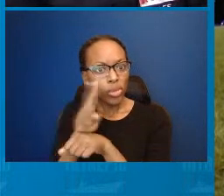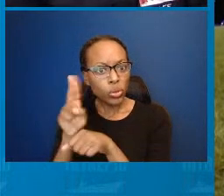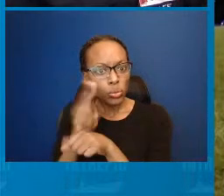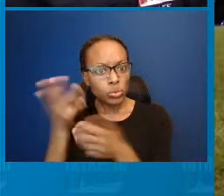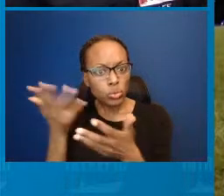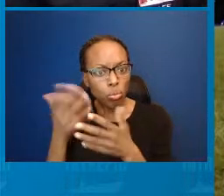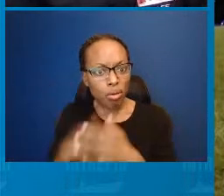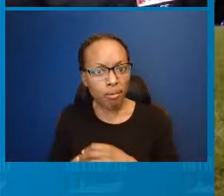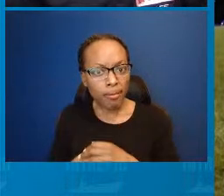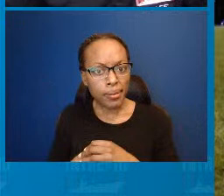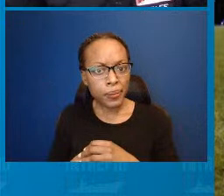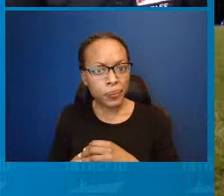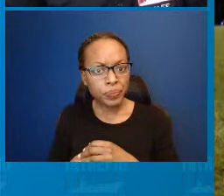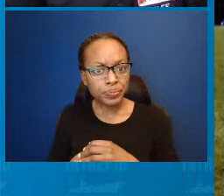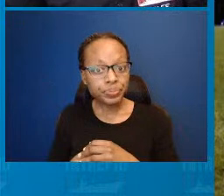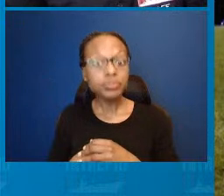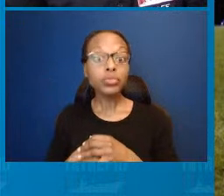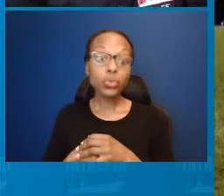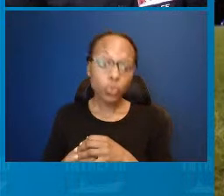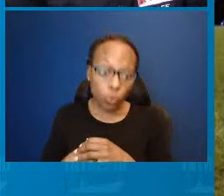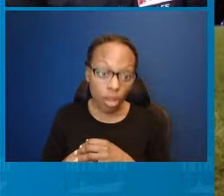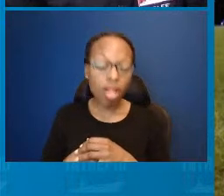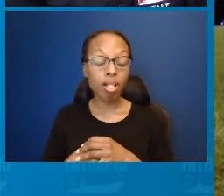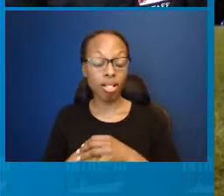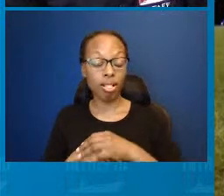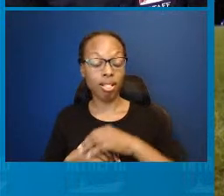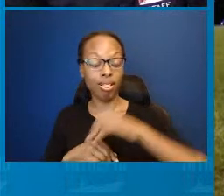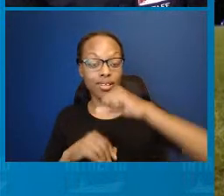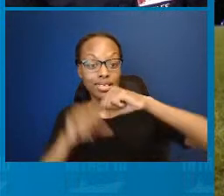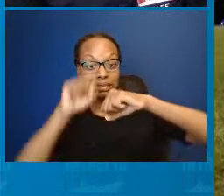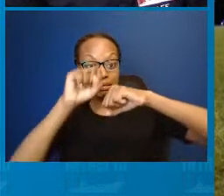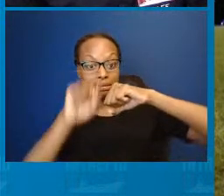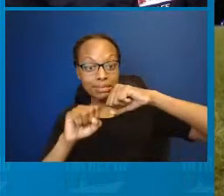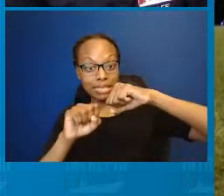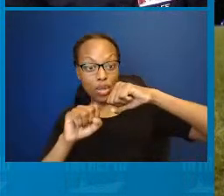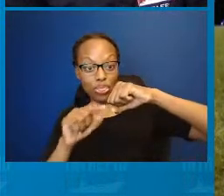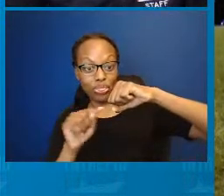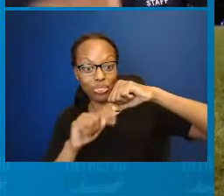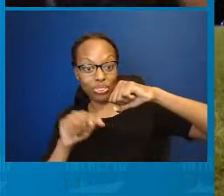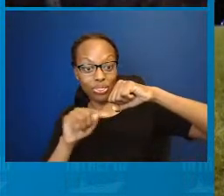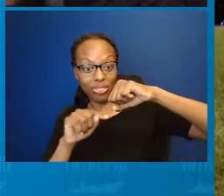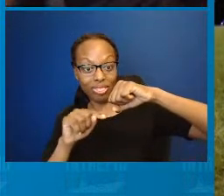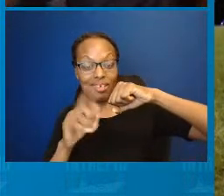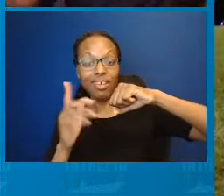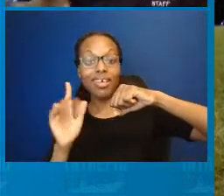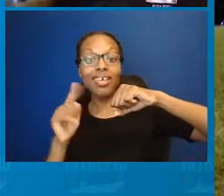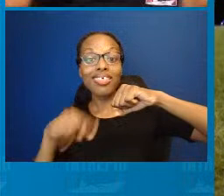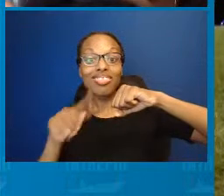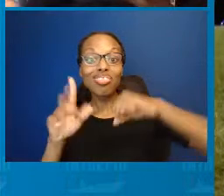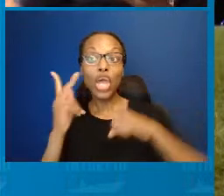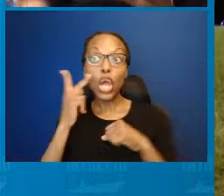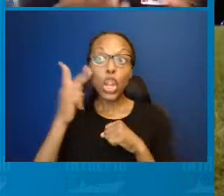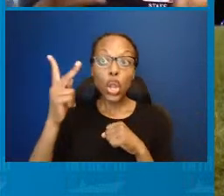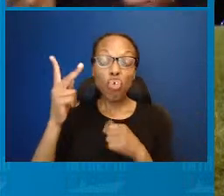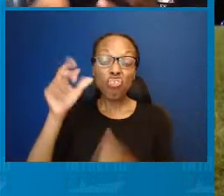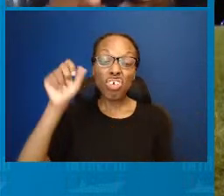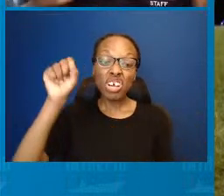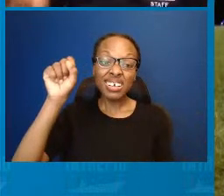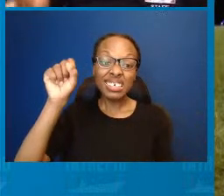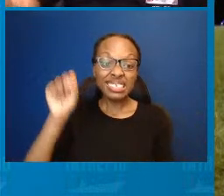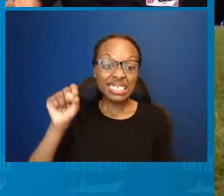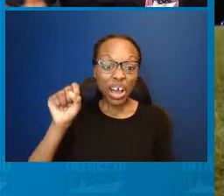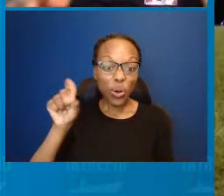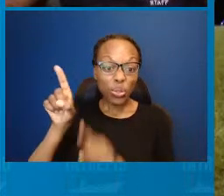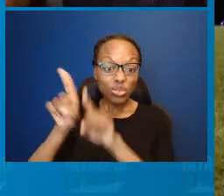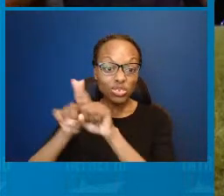Well, since they're in the southern hemisphere, they're going to be looking for a South Star or someplace in